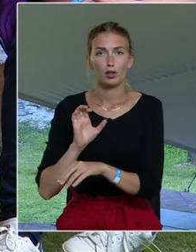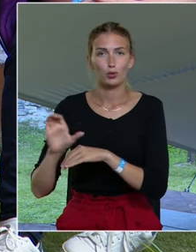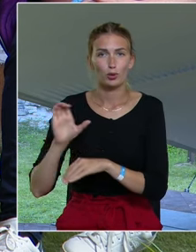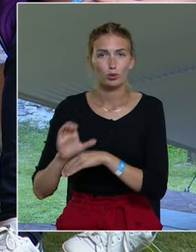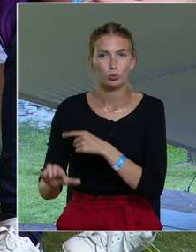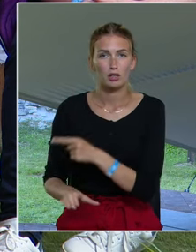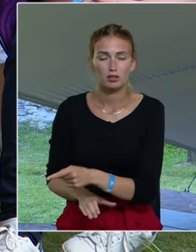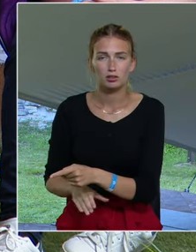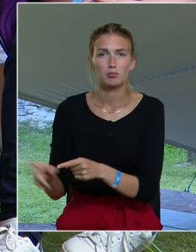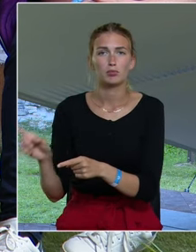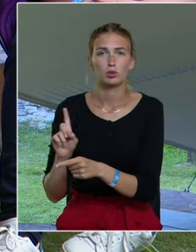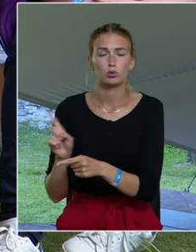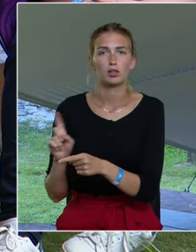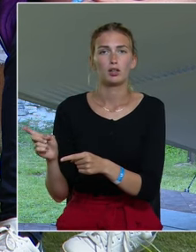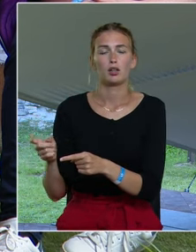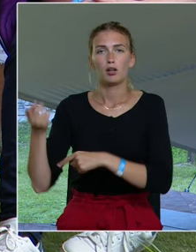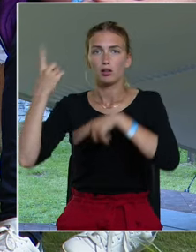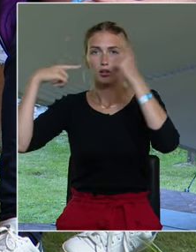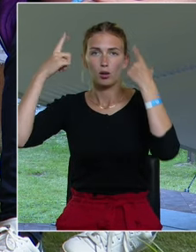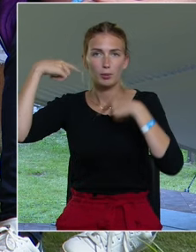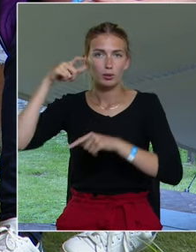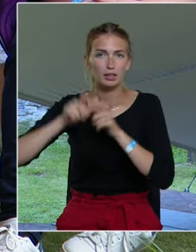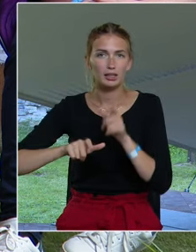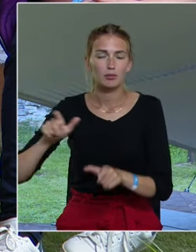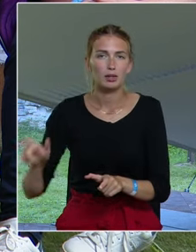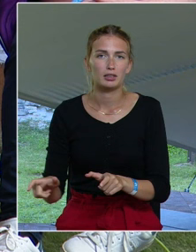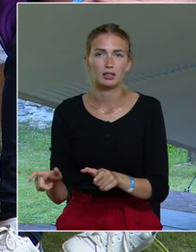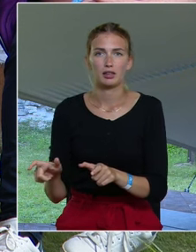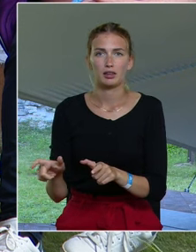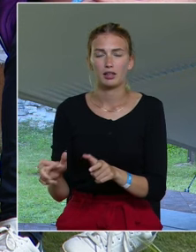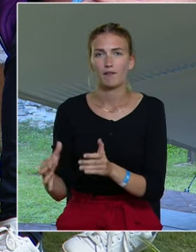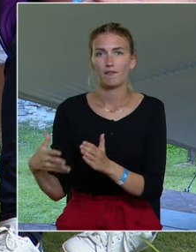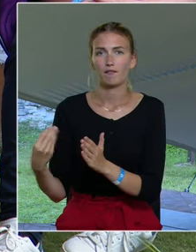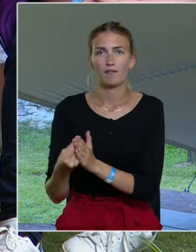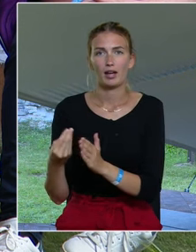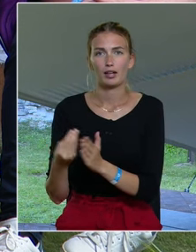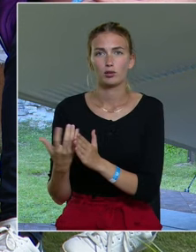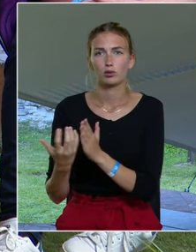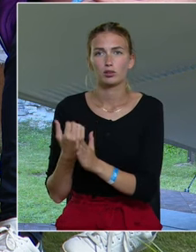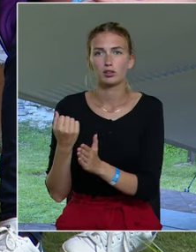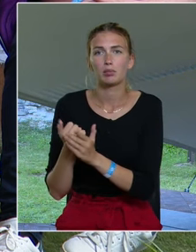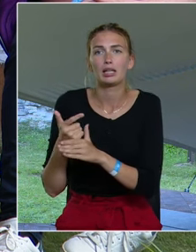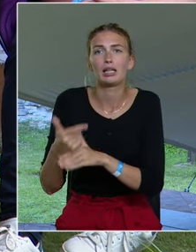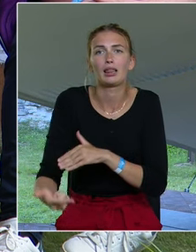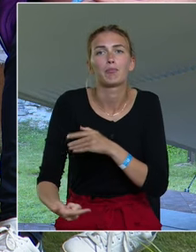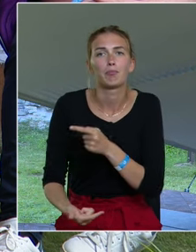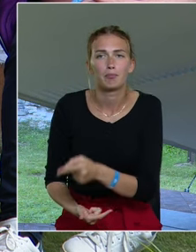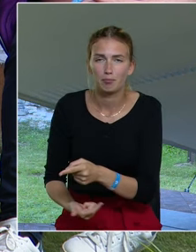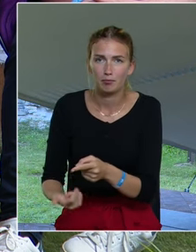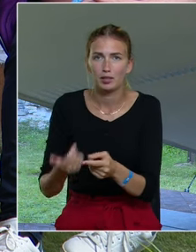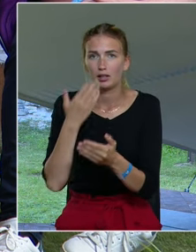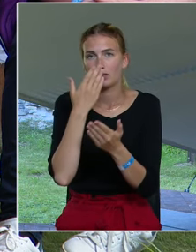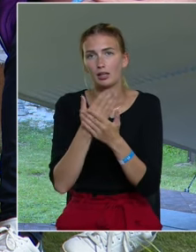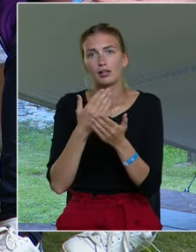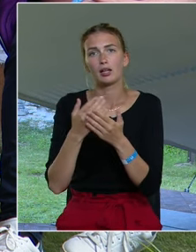that all the creators get value later on as well, even if they like did the